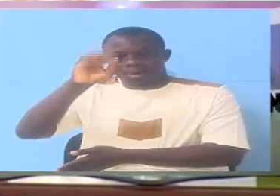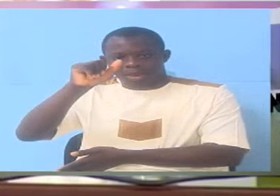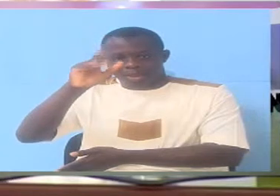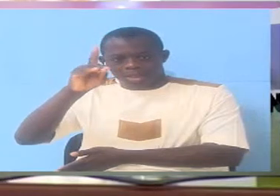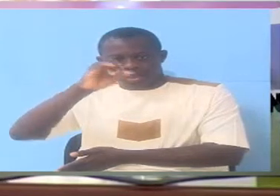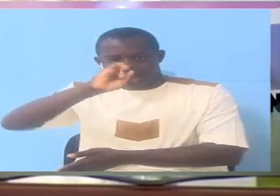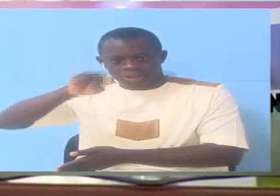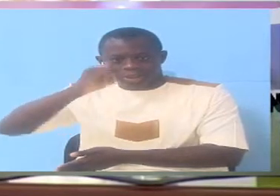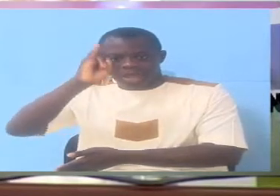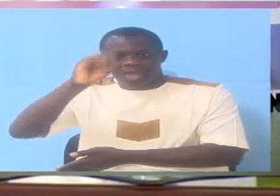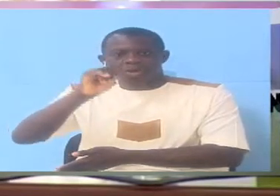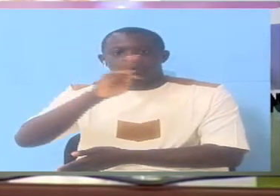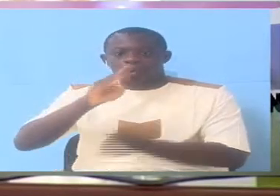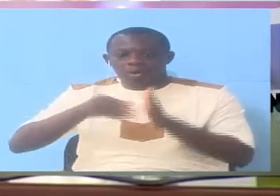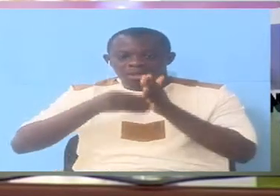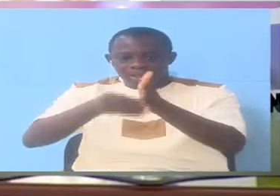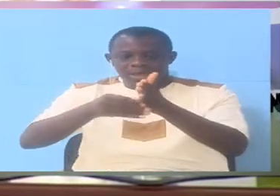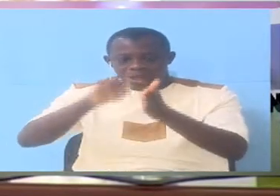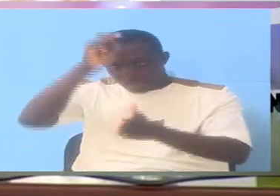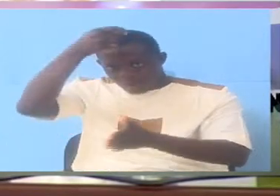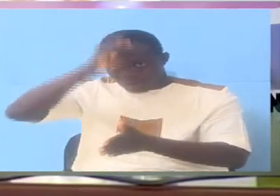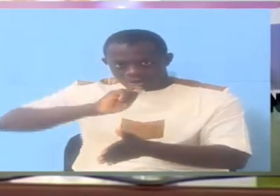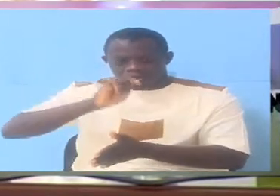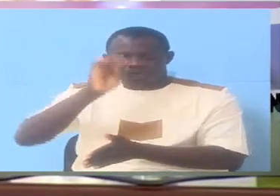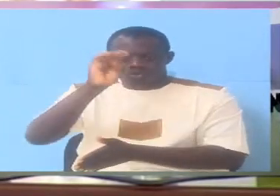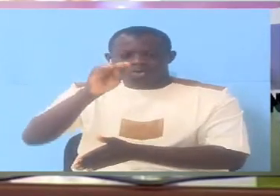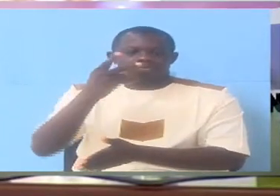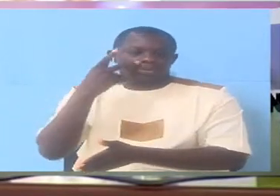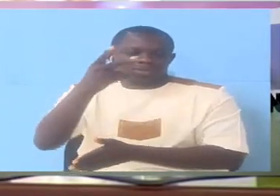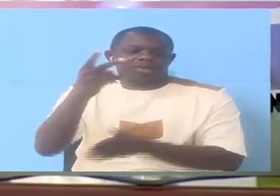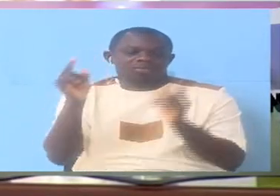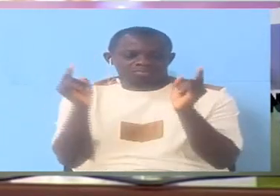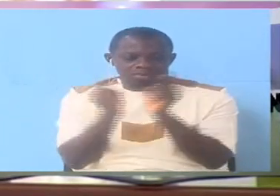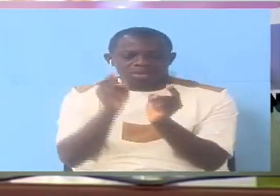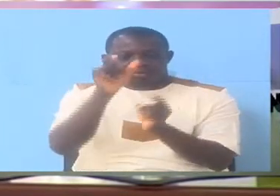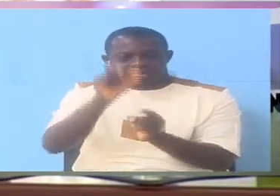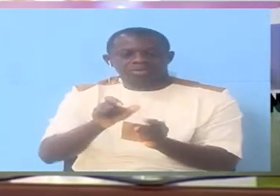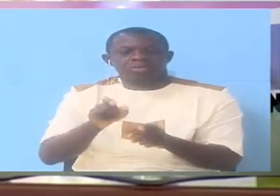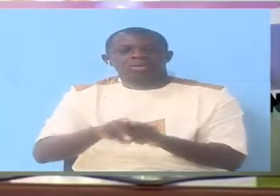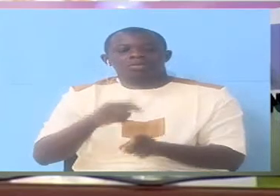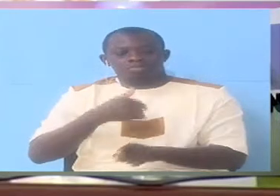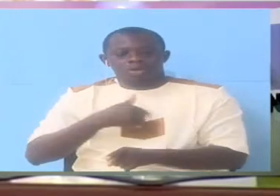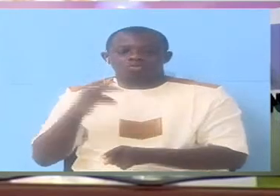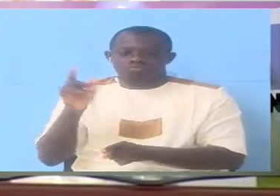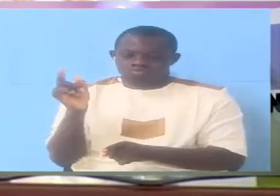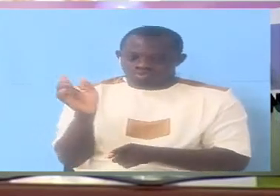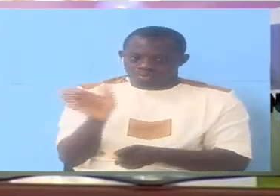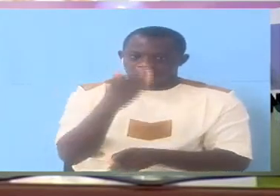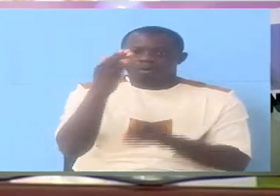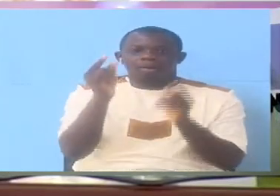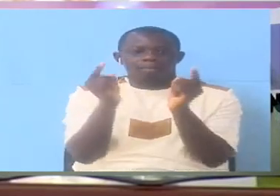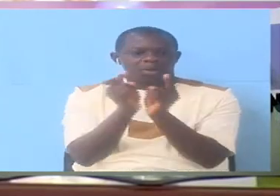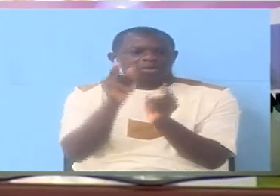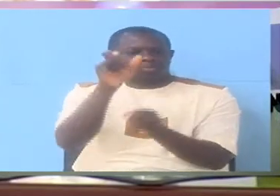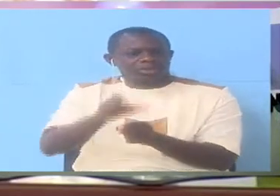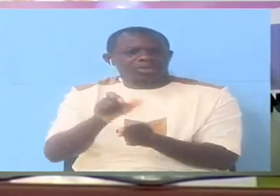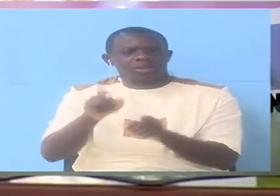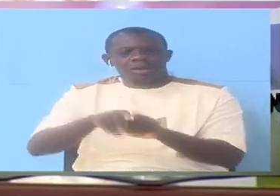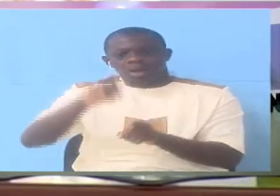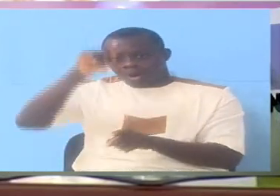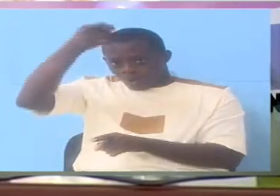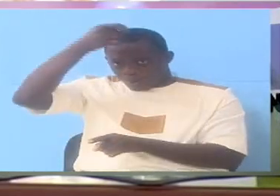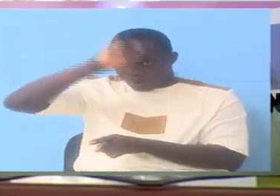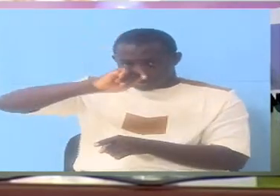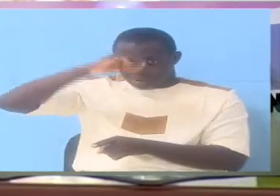xam ne moo nekkoon IGP jamono booba mu ooma pour ma dem gise ak moom. I went to meet him at the police headquarters the